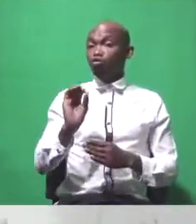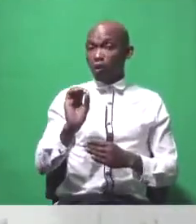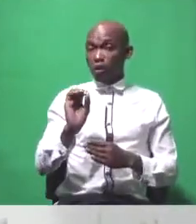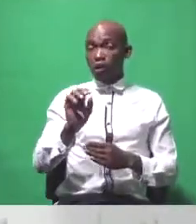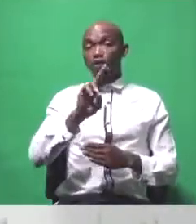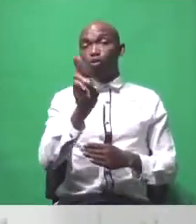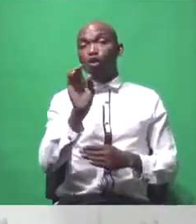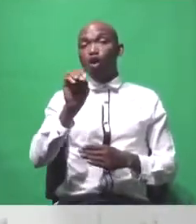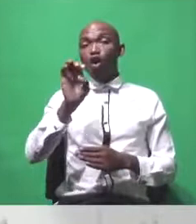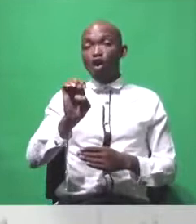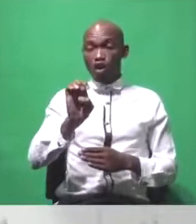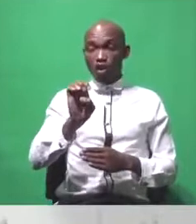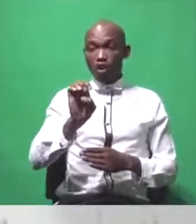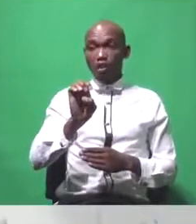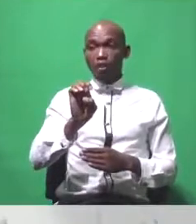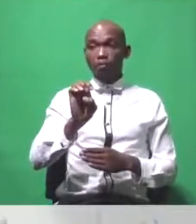620, and then